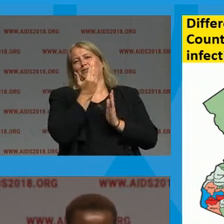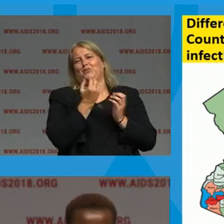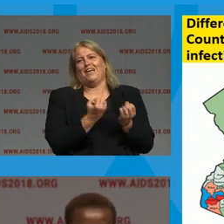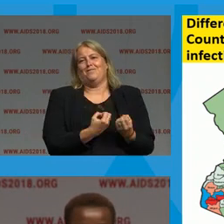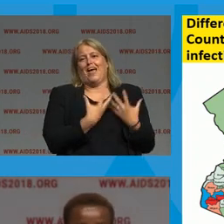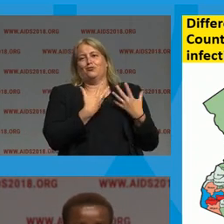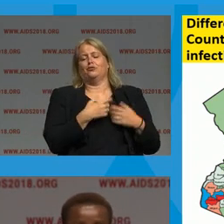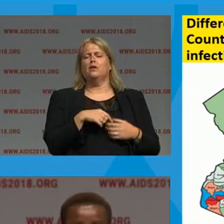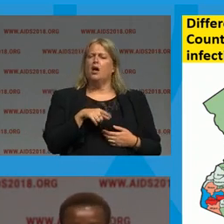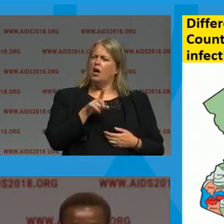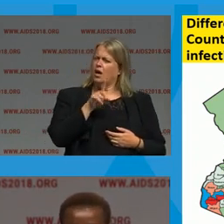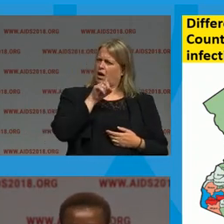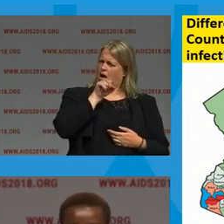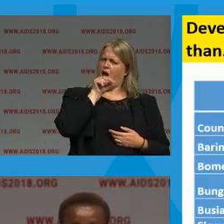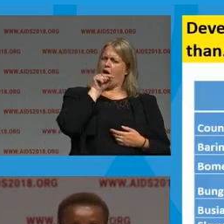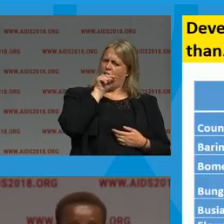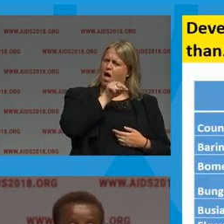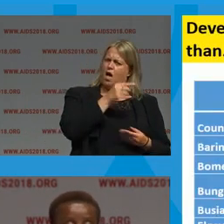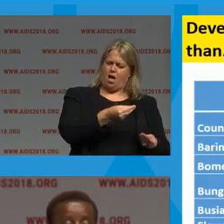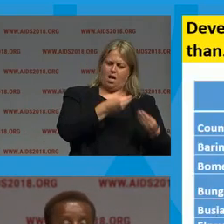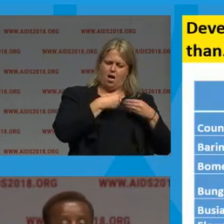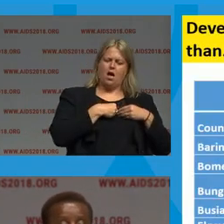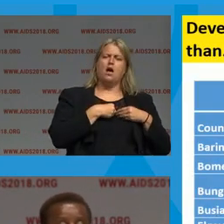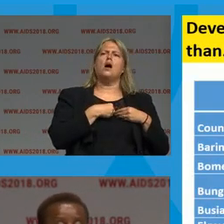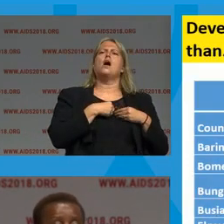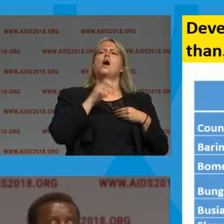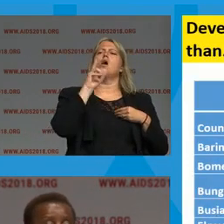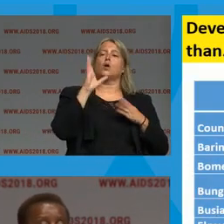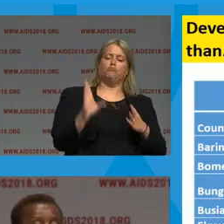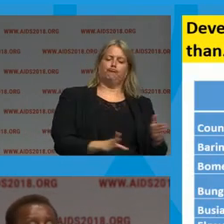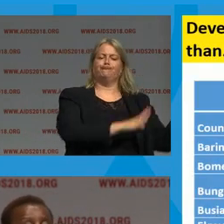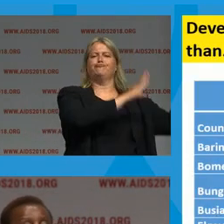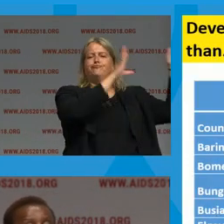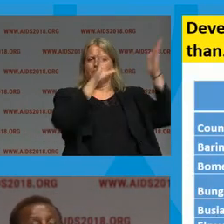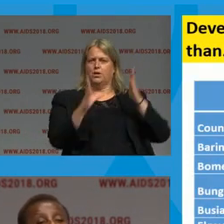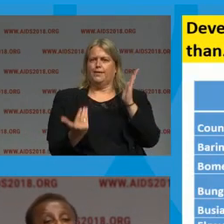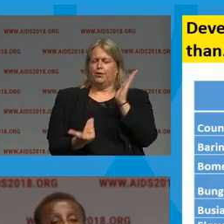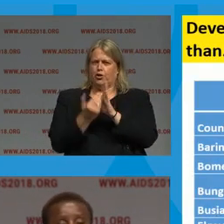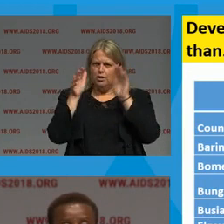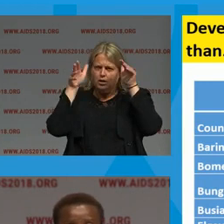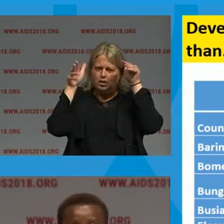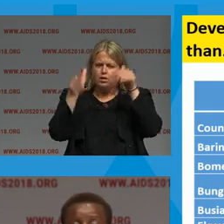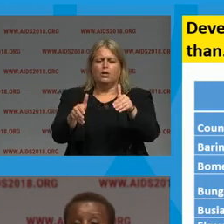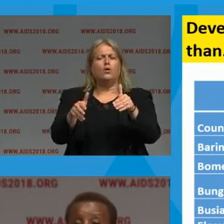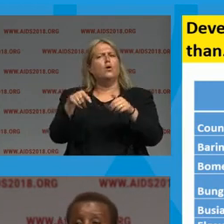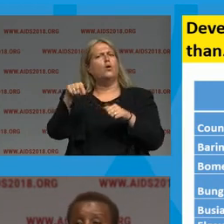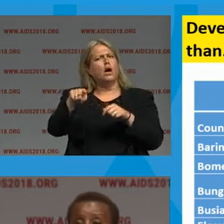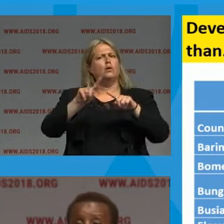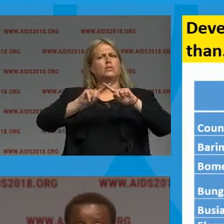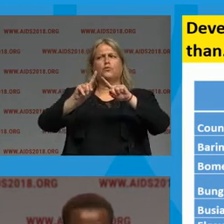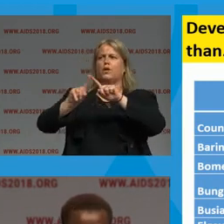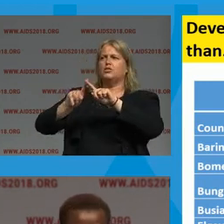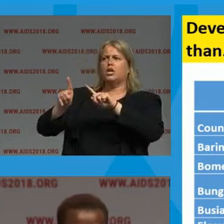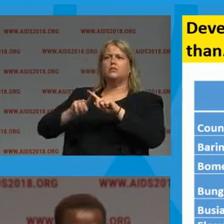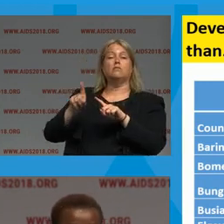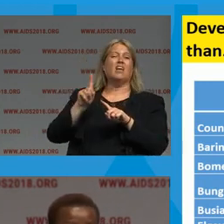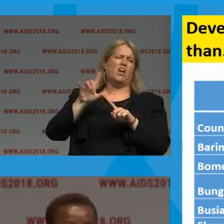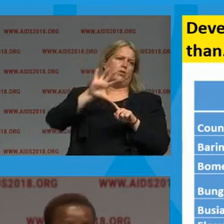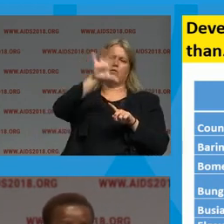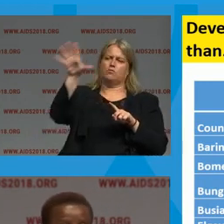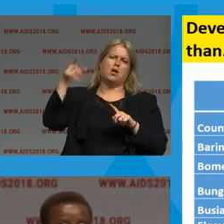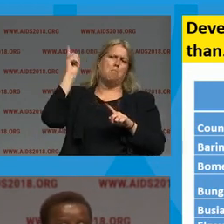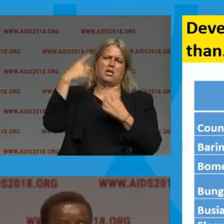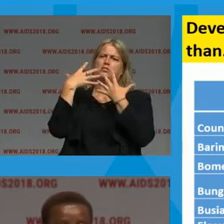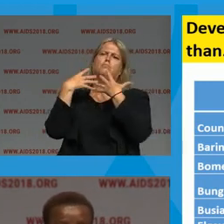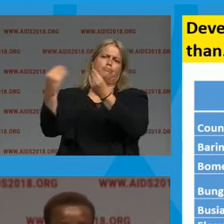these questions that allowed us then to move to the second aspect of differentiation that every country needs to adopt. And